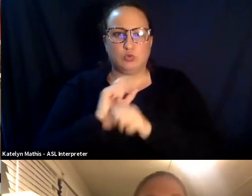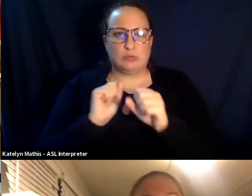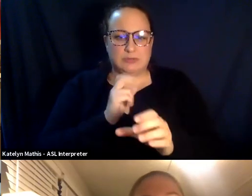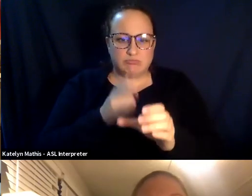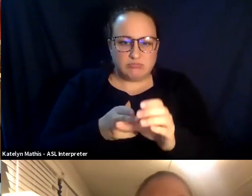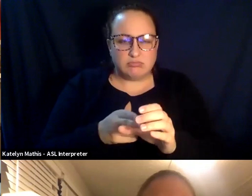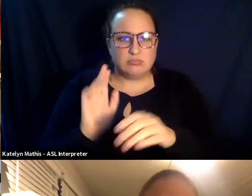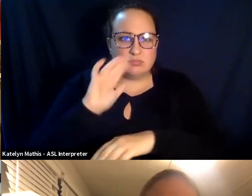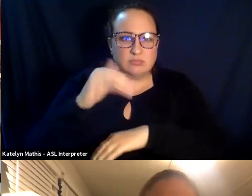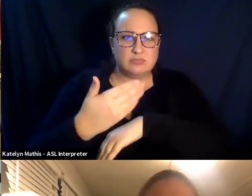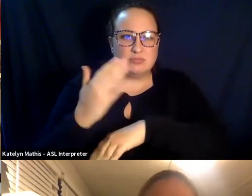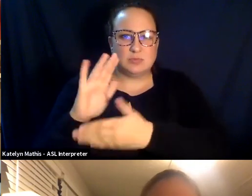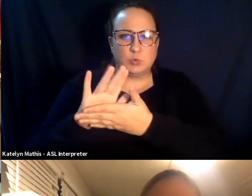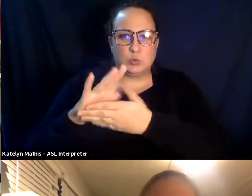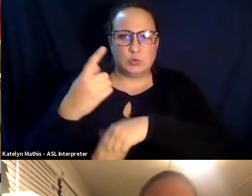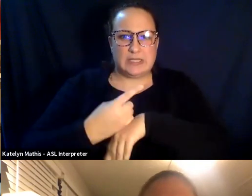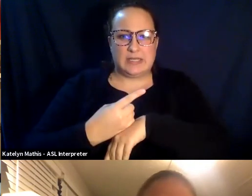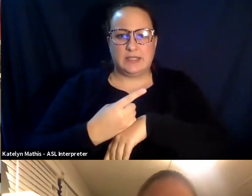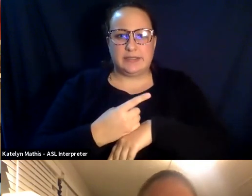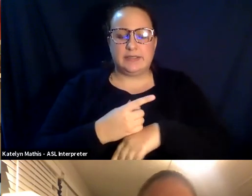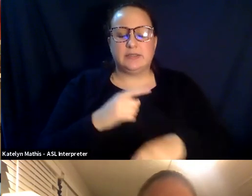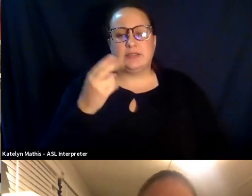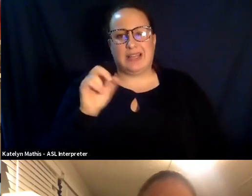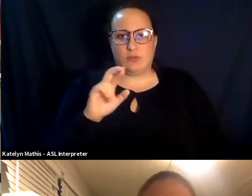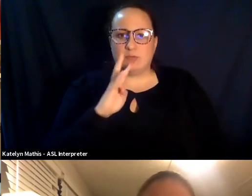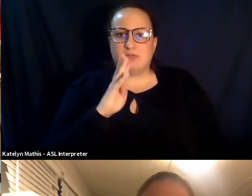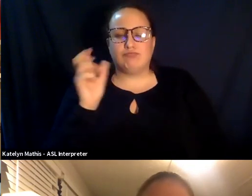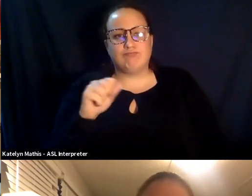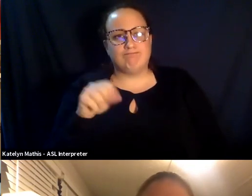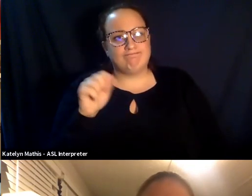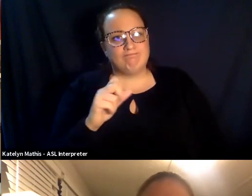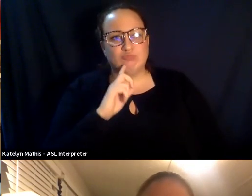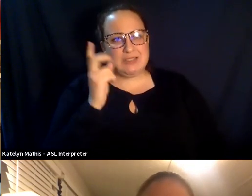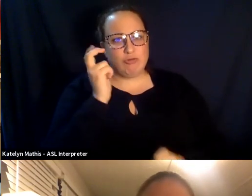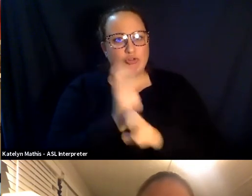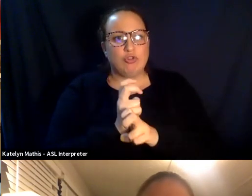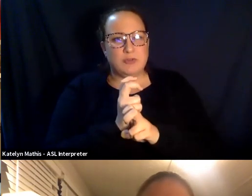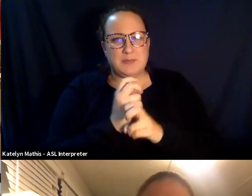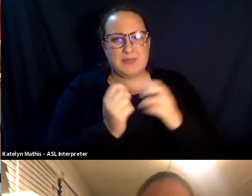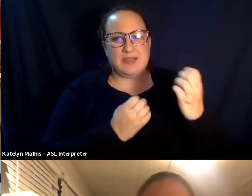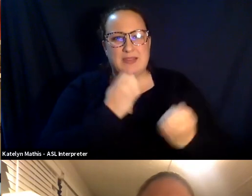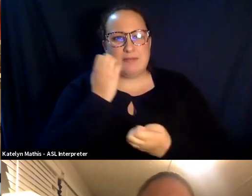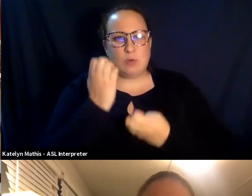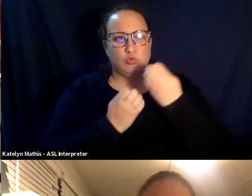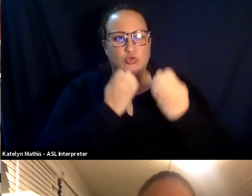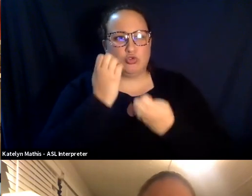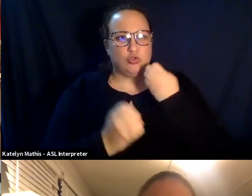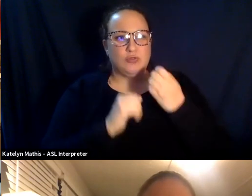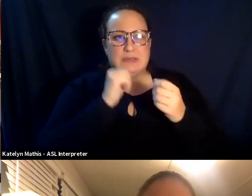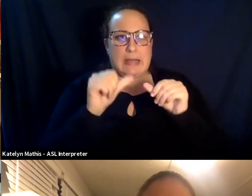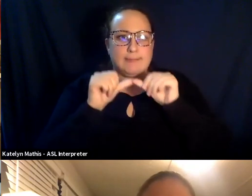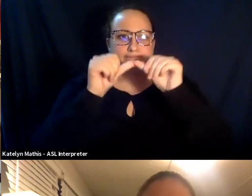Yeah, that's really, really hard, because what's happening there too is the emotional dysregulation.